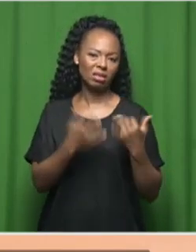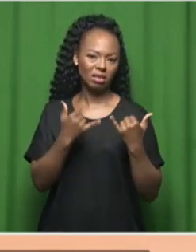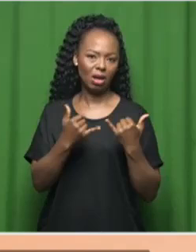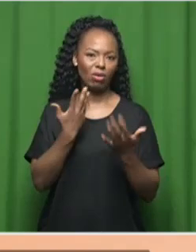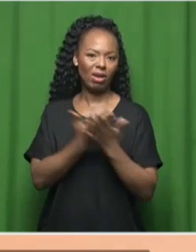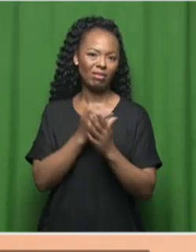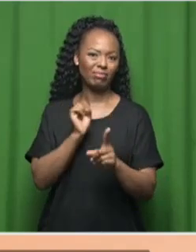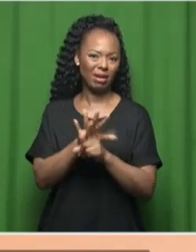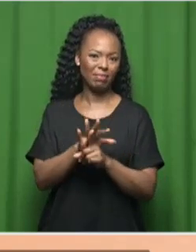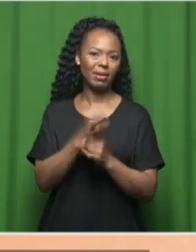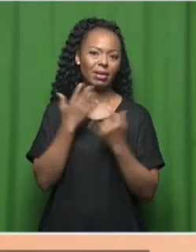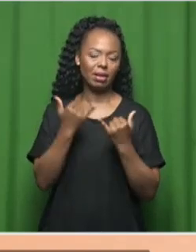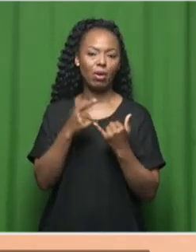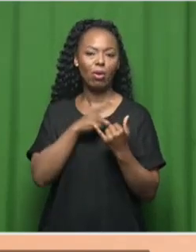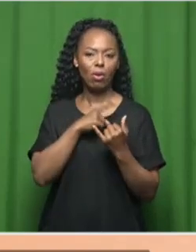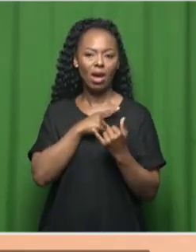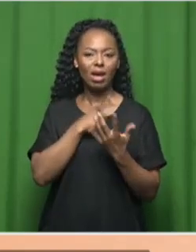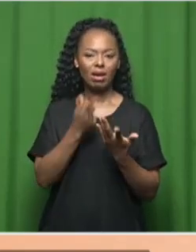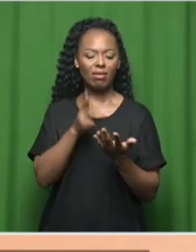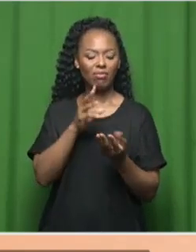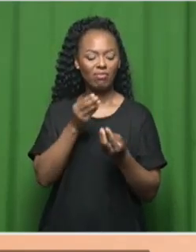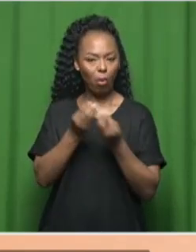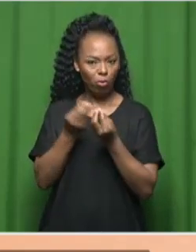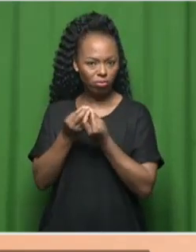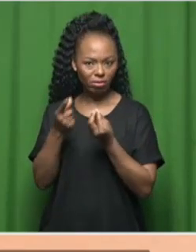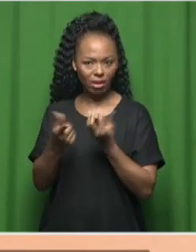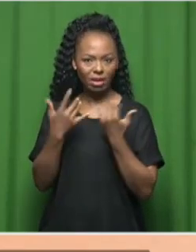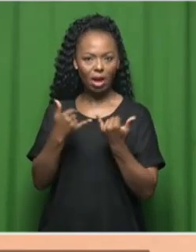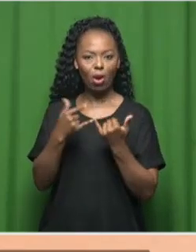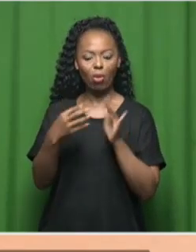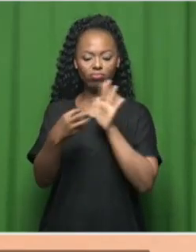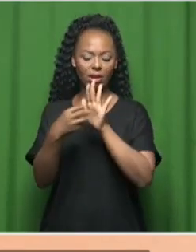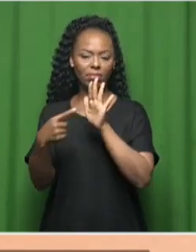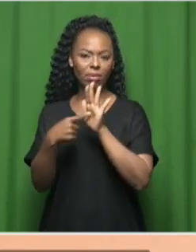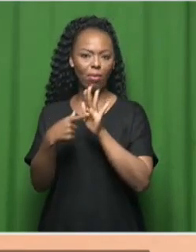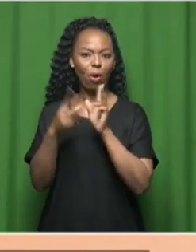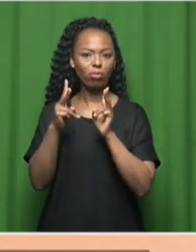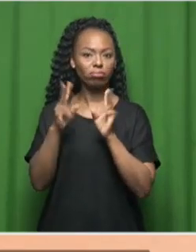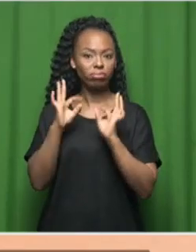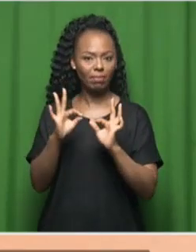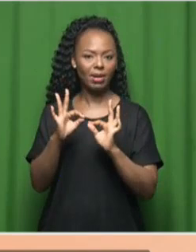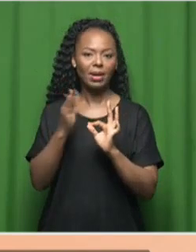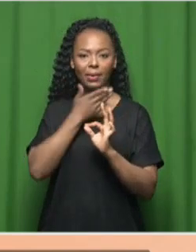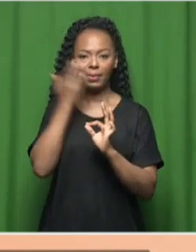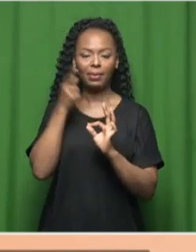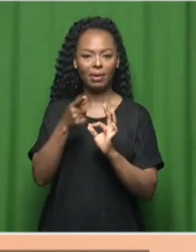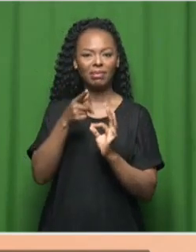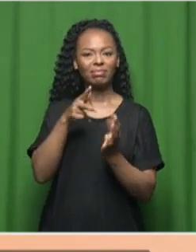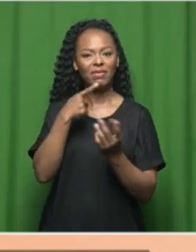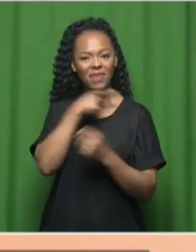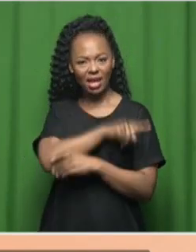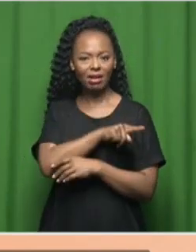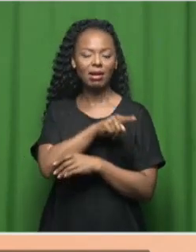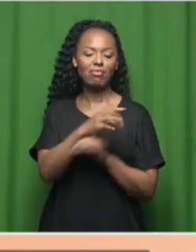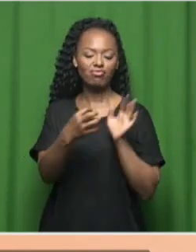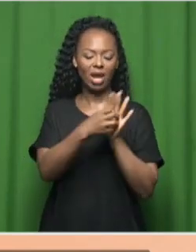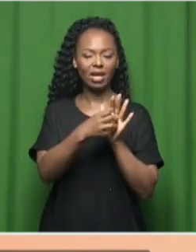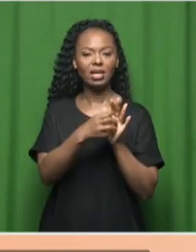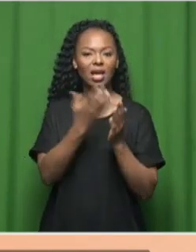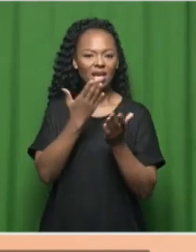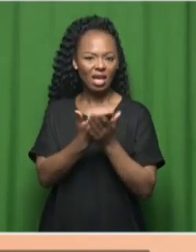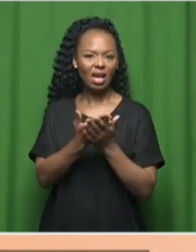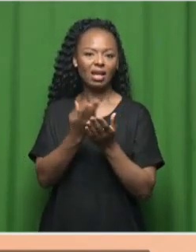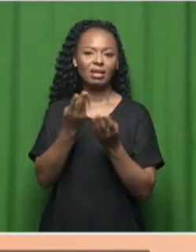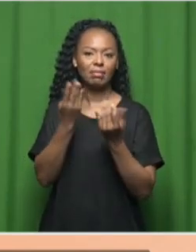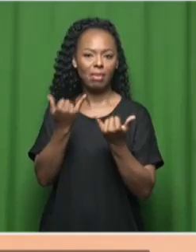inferior products with the original brand. This degradation of brand reputation can make it more challenging for designers to justify their prices